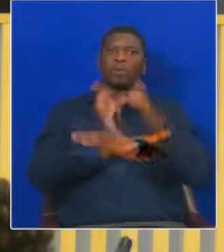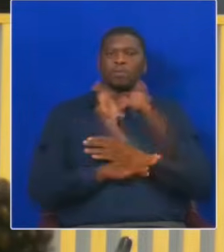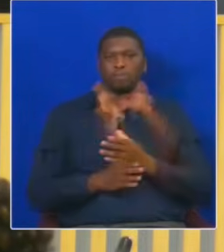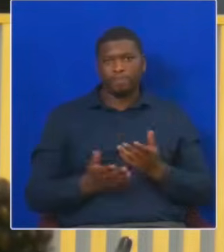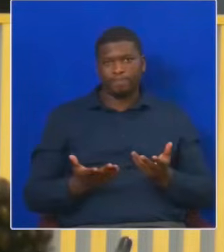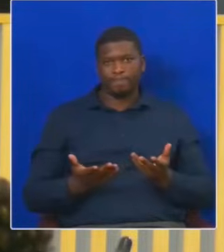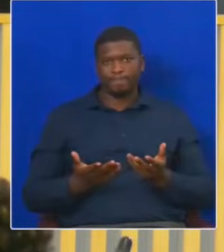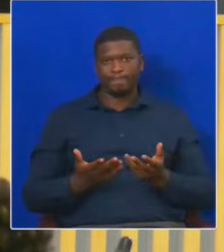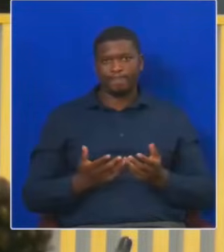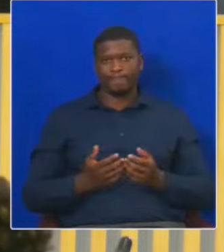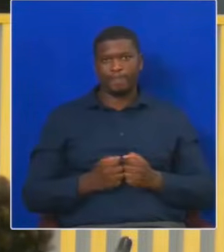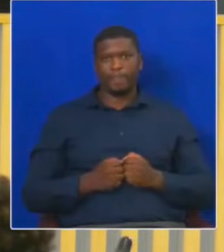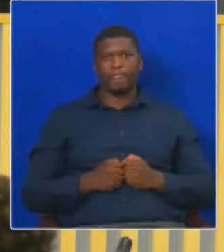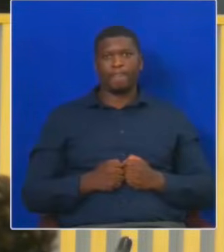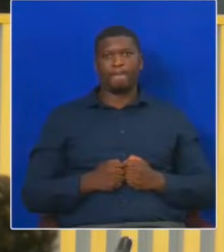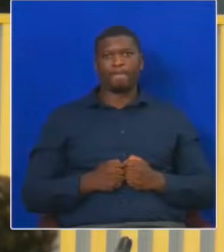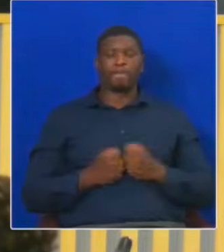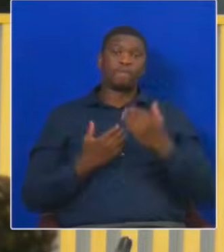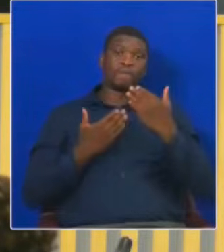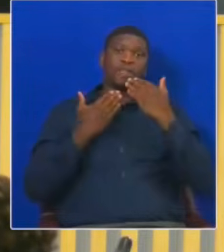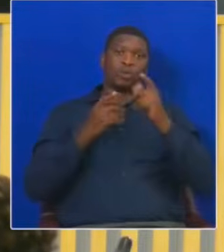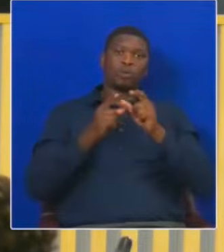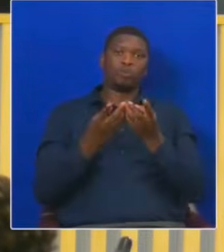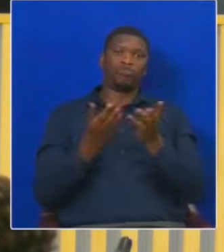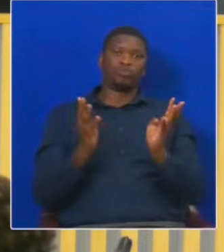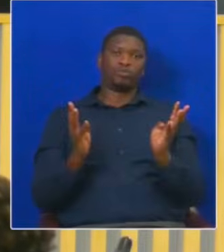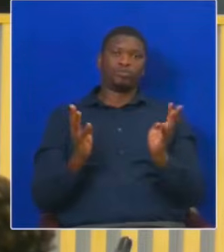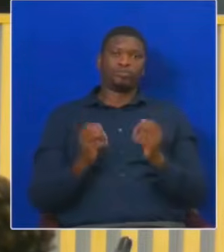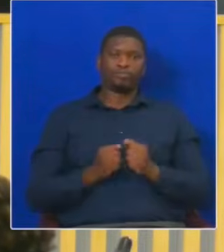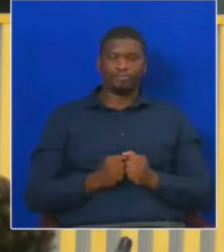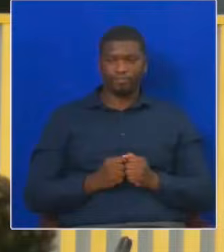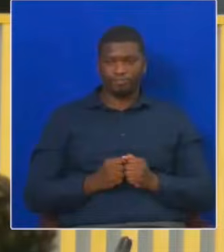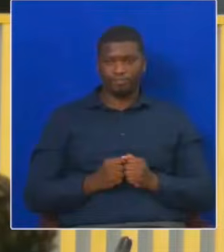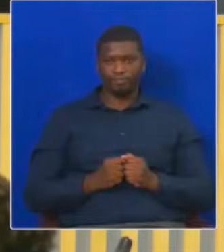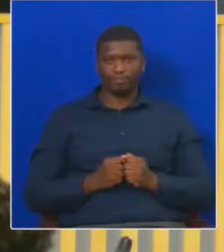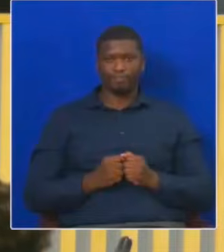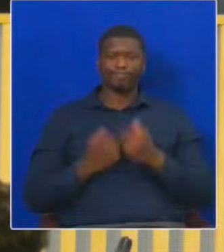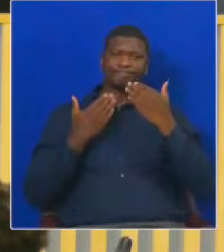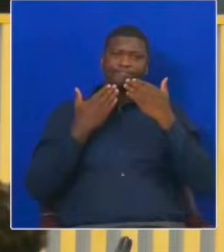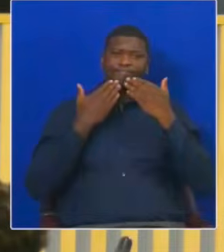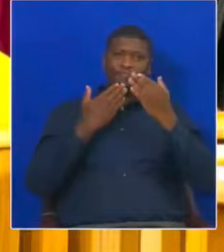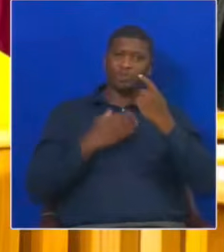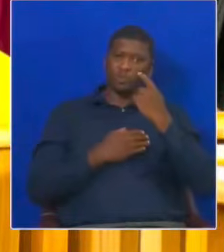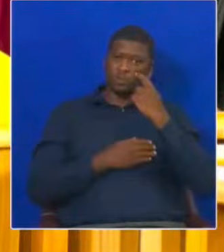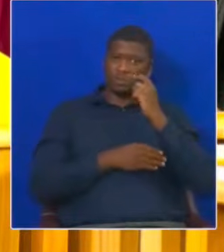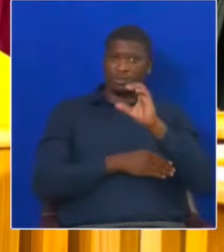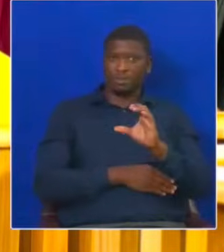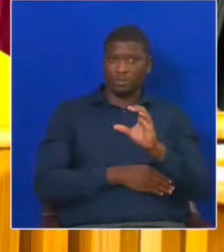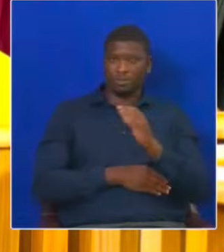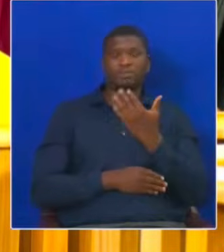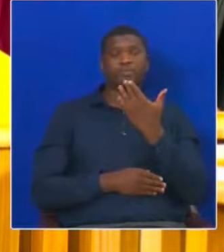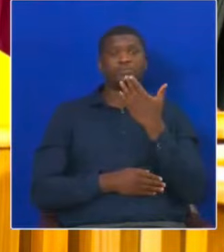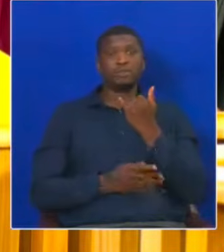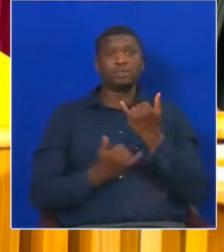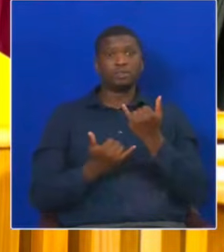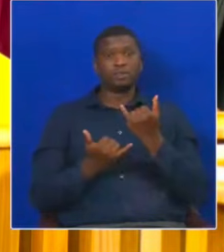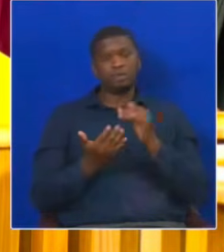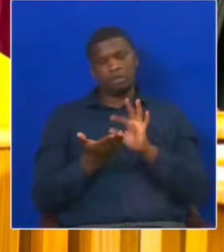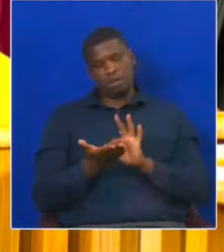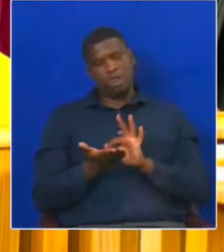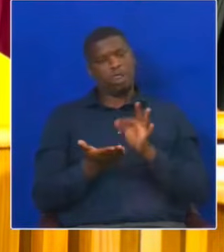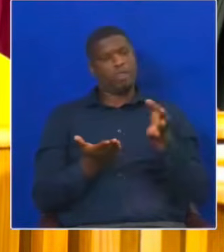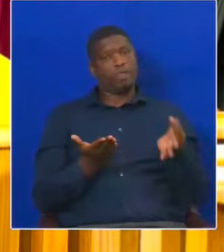Thank you, Commissioners. Thank you, Witness C. If you then turn over the page to